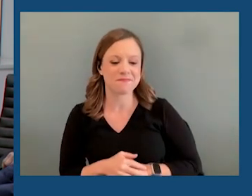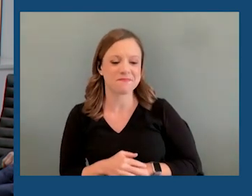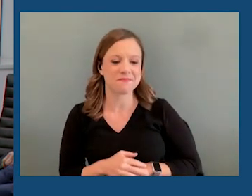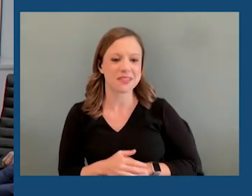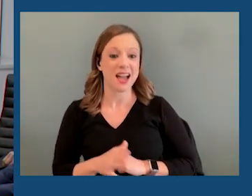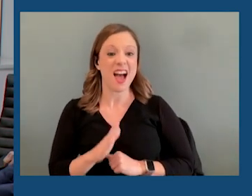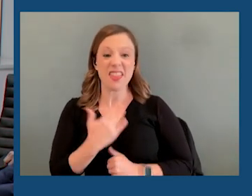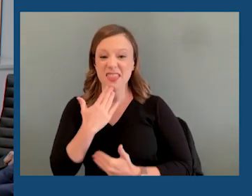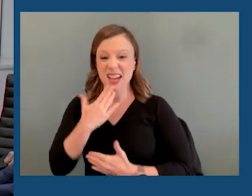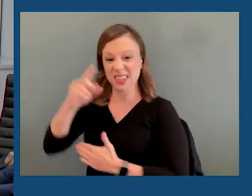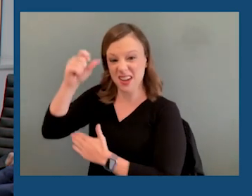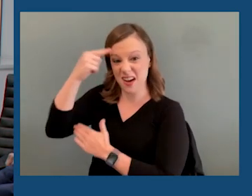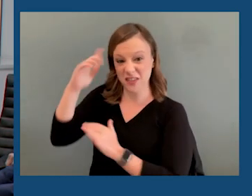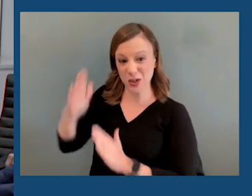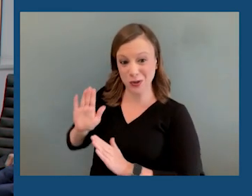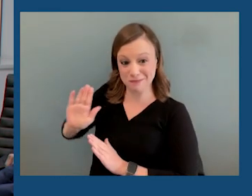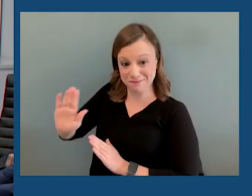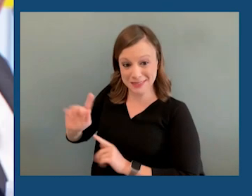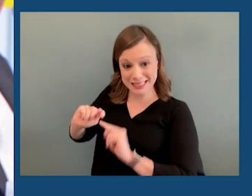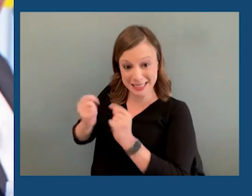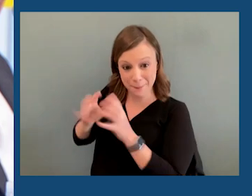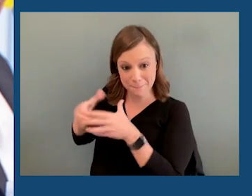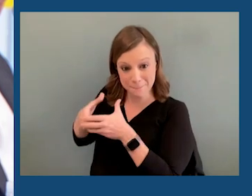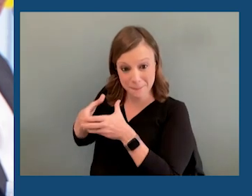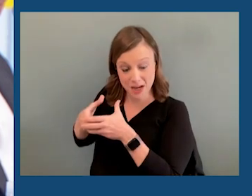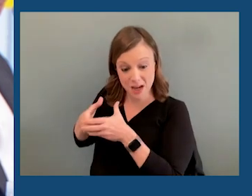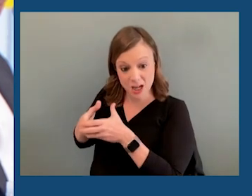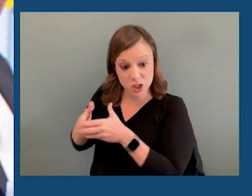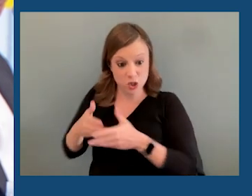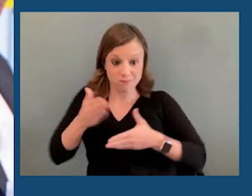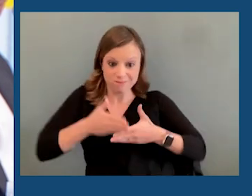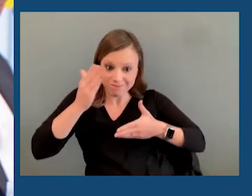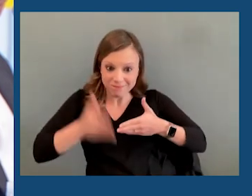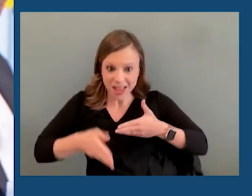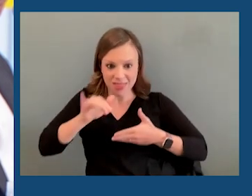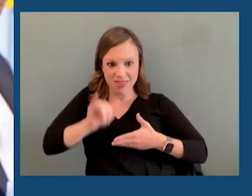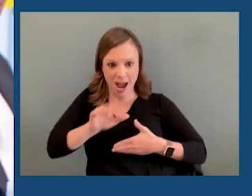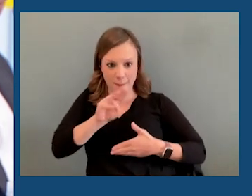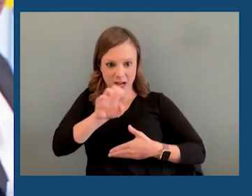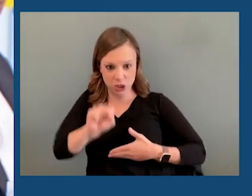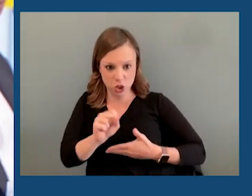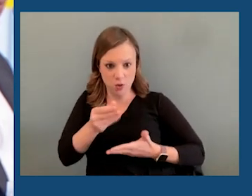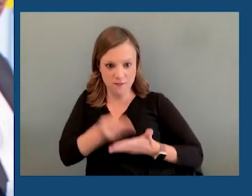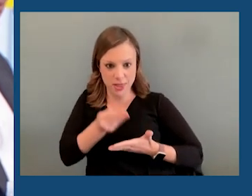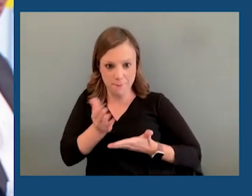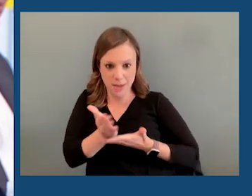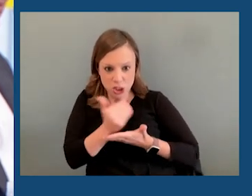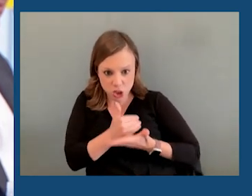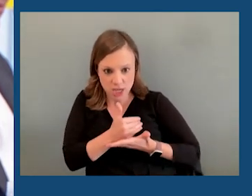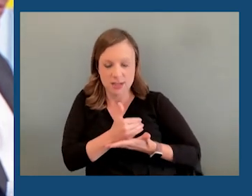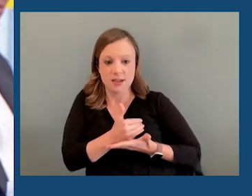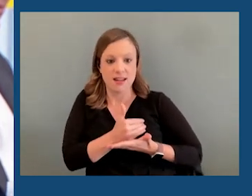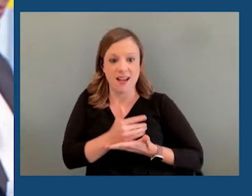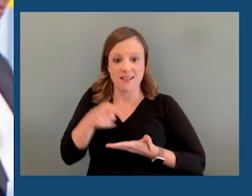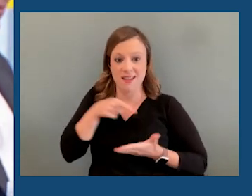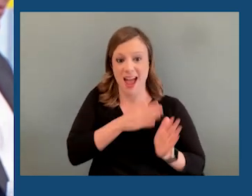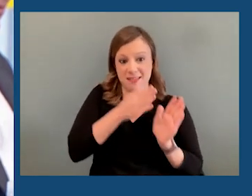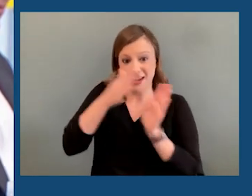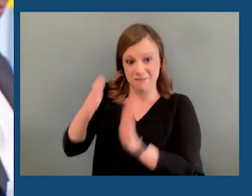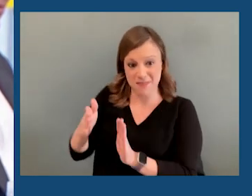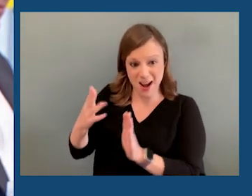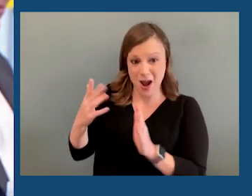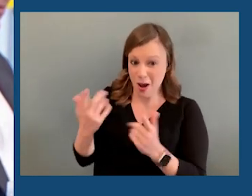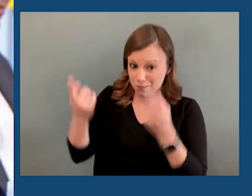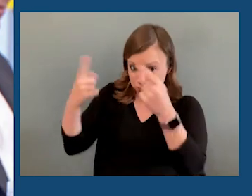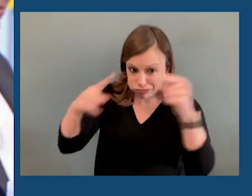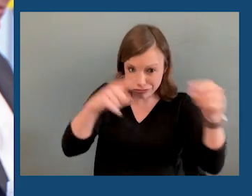team. So getting us to that milestone was important. And Tom for sticking with us and having this vision that we could do it together. Now the challenge